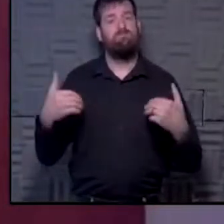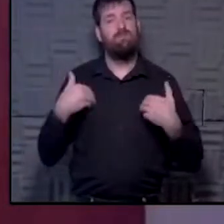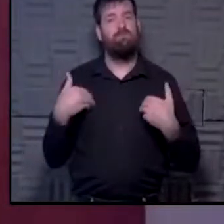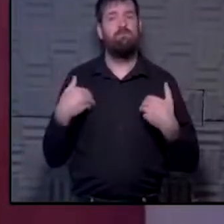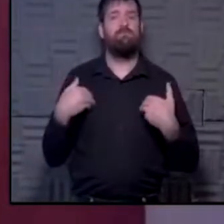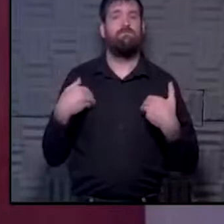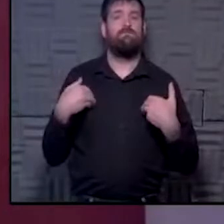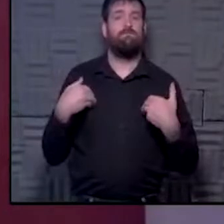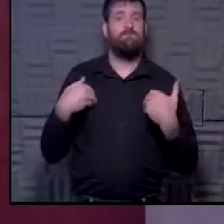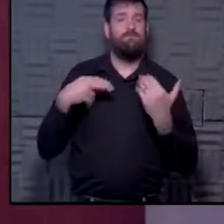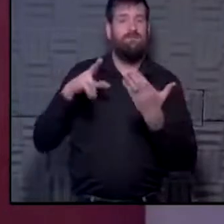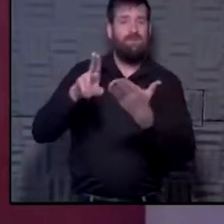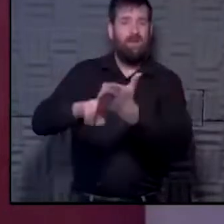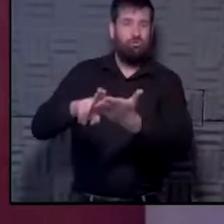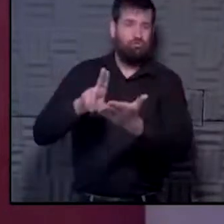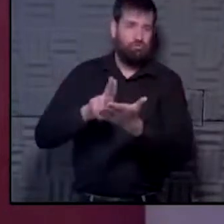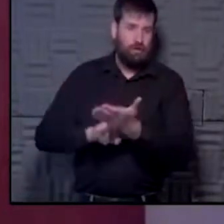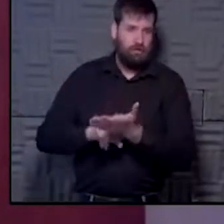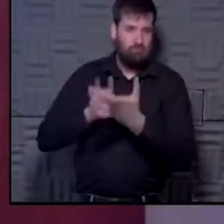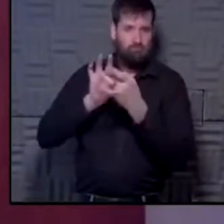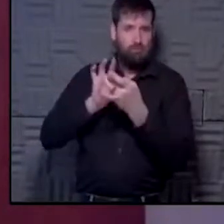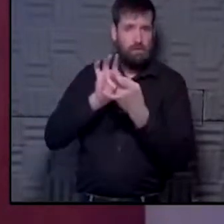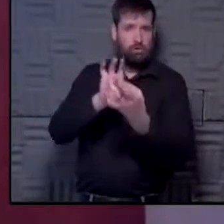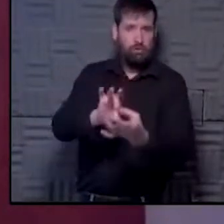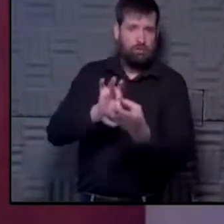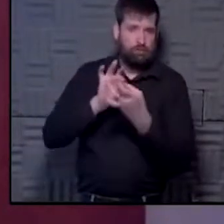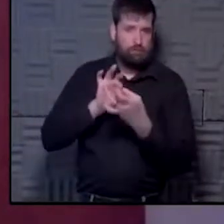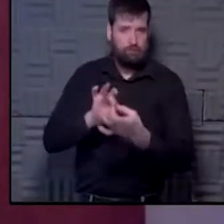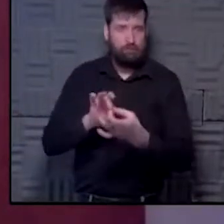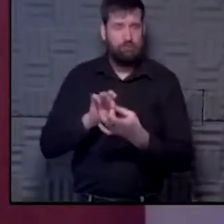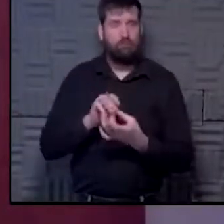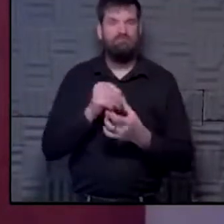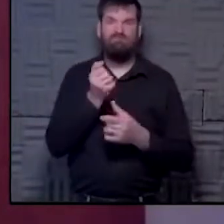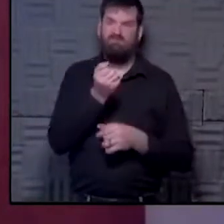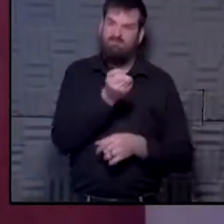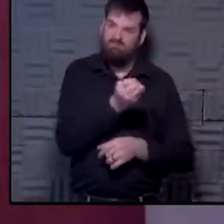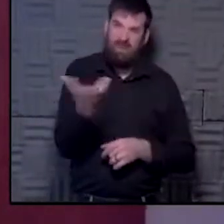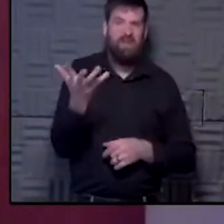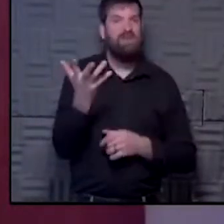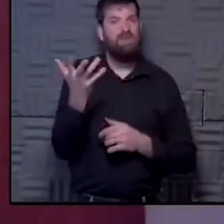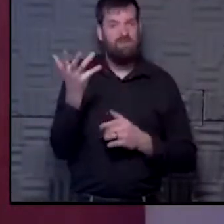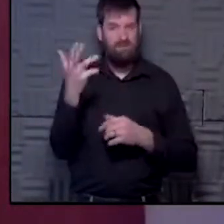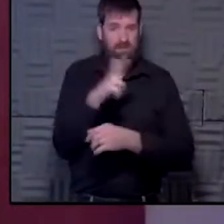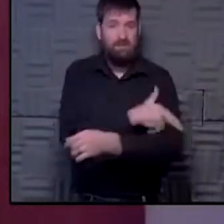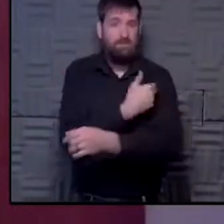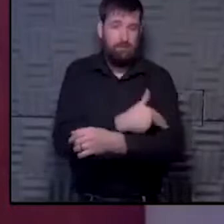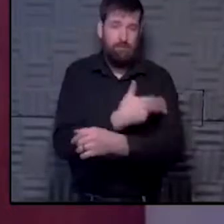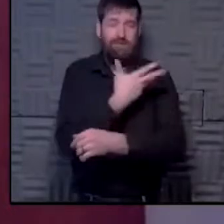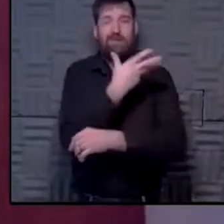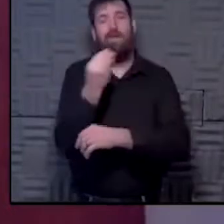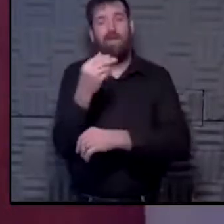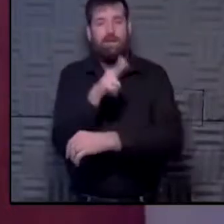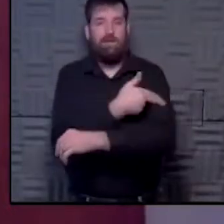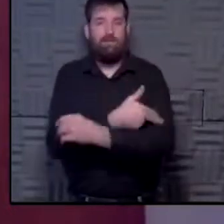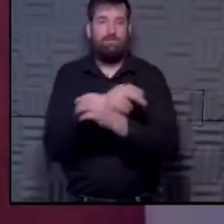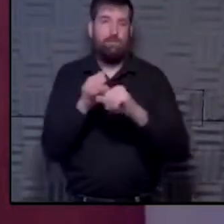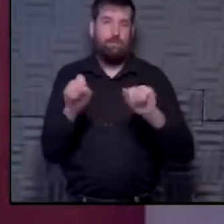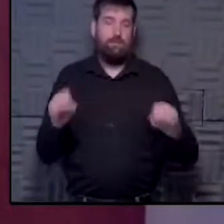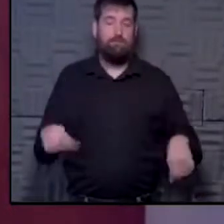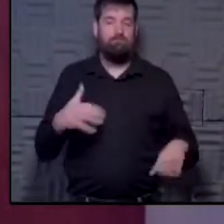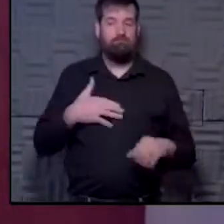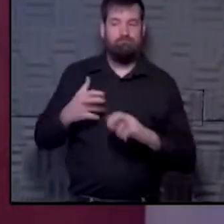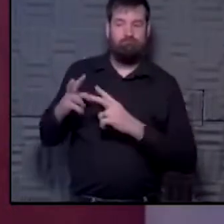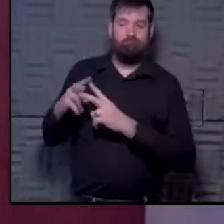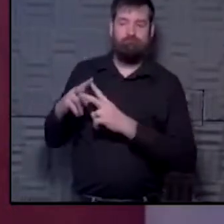contractual relationships with numerous hospitals and hospital systems. My colleague,